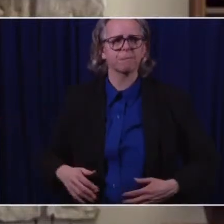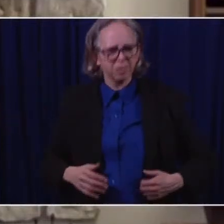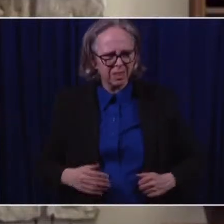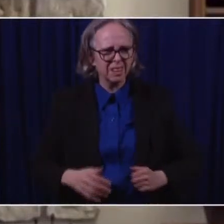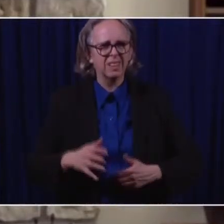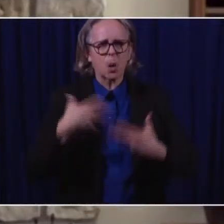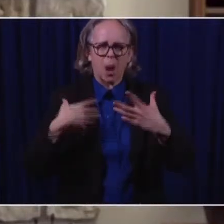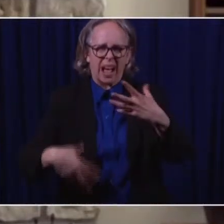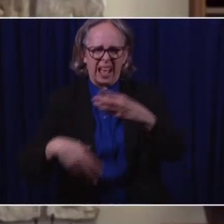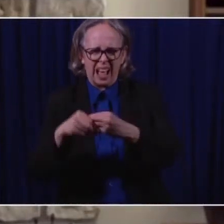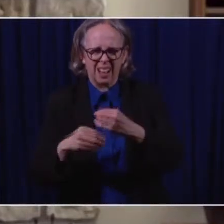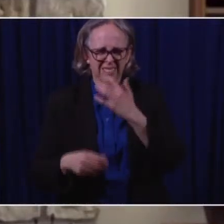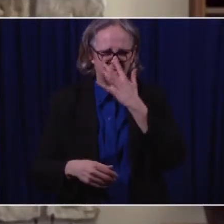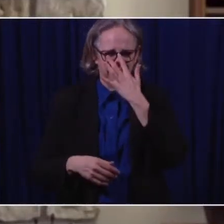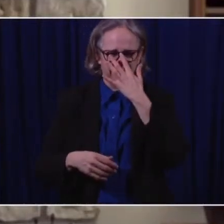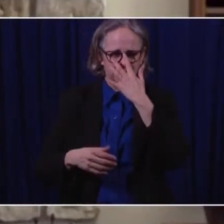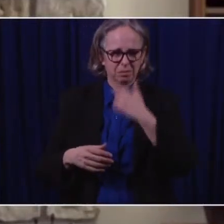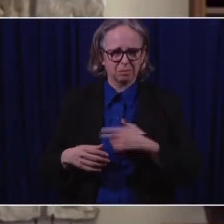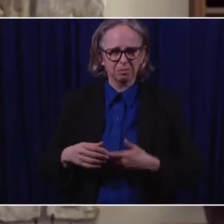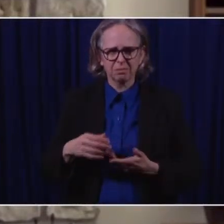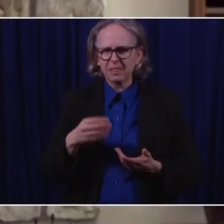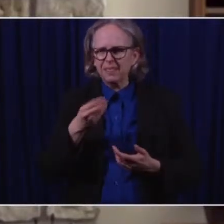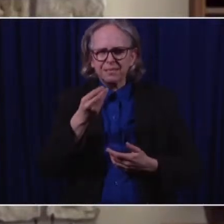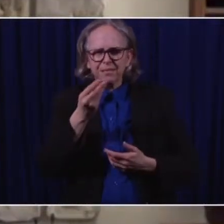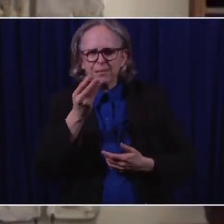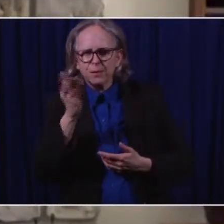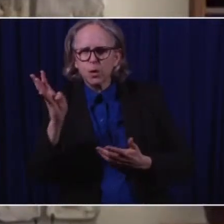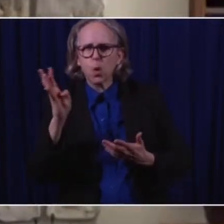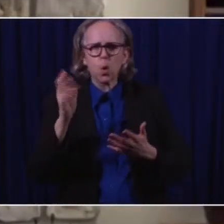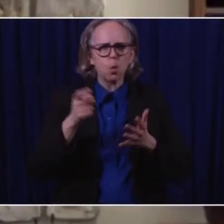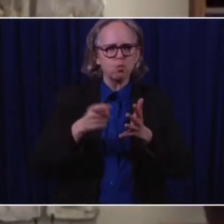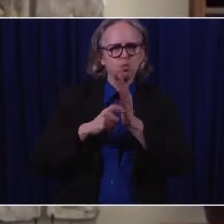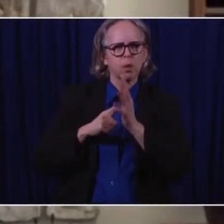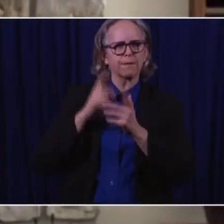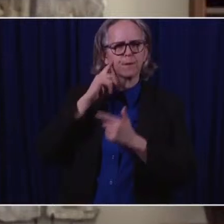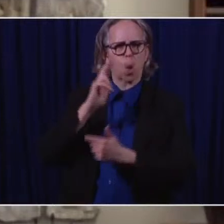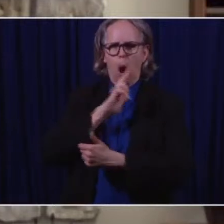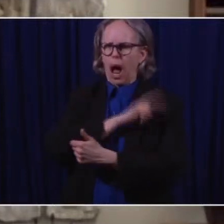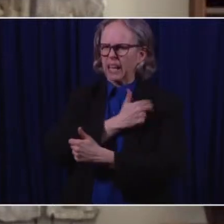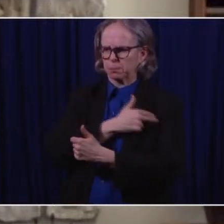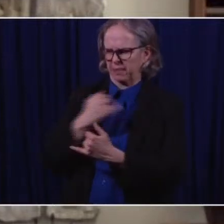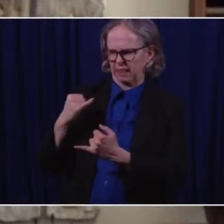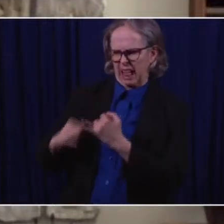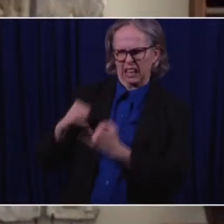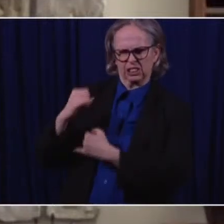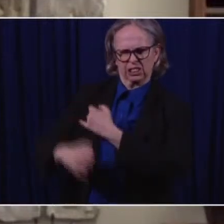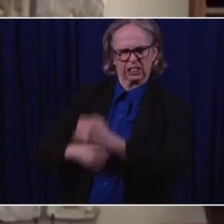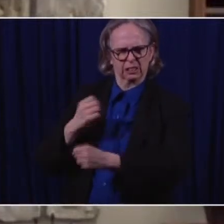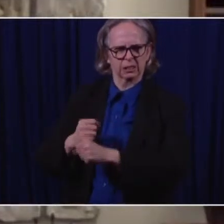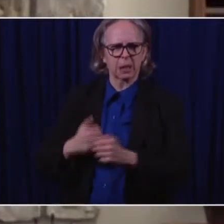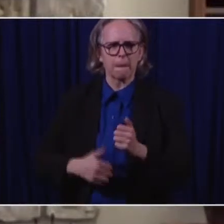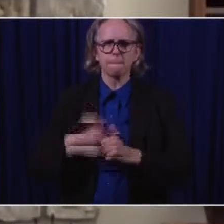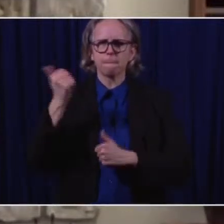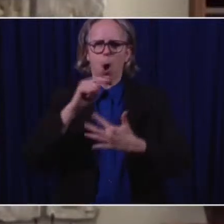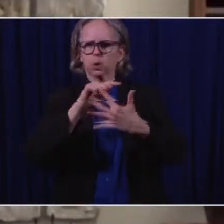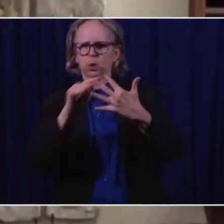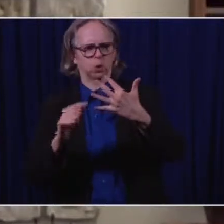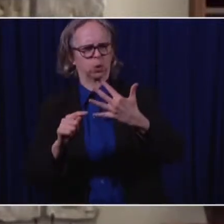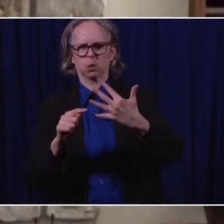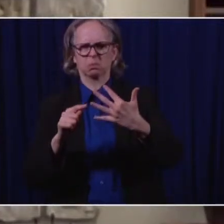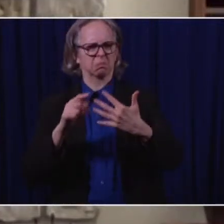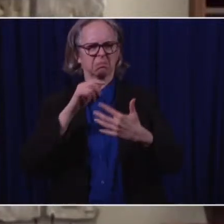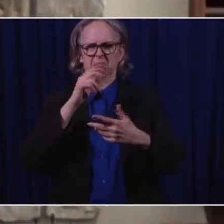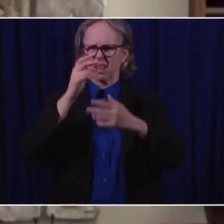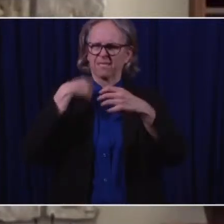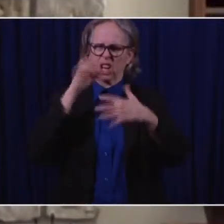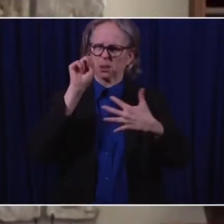categories that require hospitalization within the last year. Many of them are a definition. There's a name,